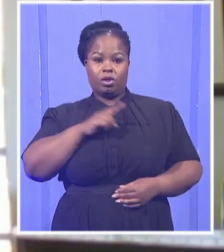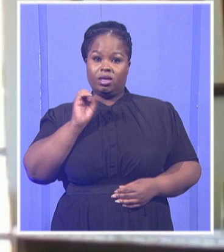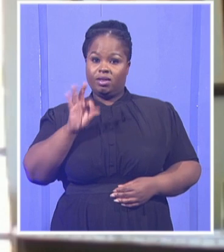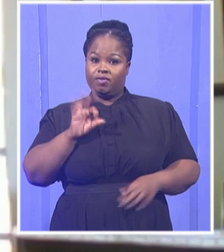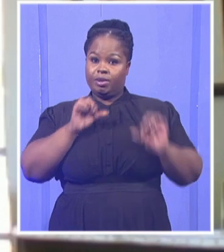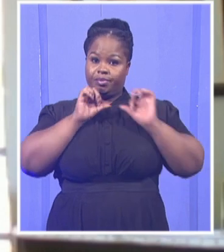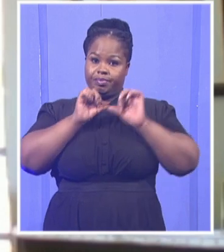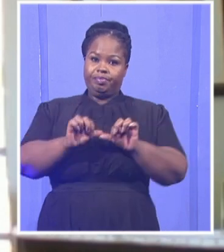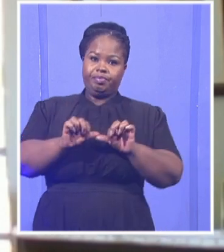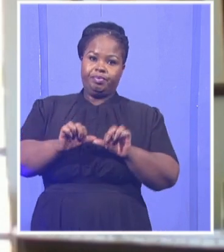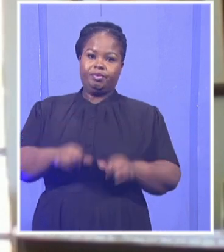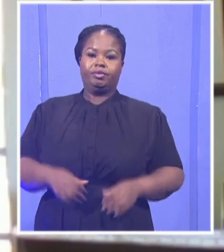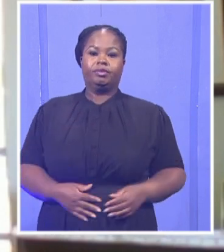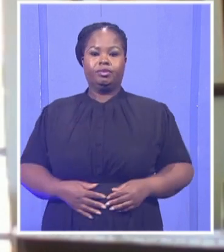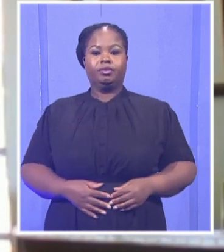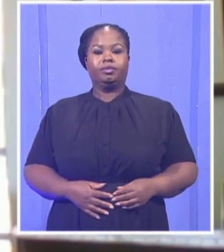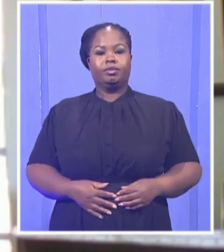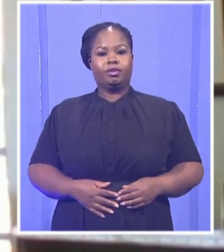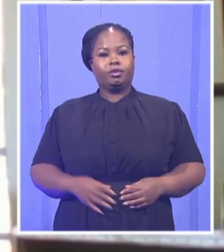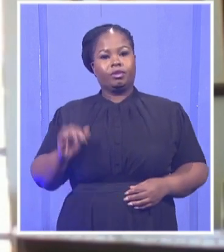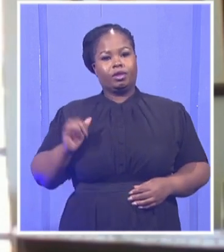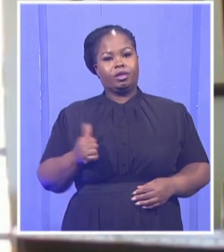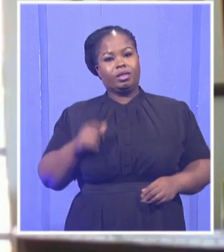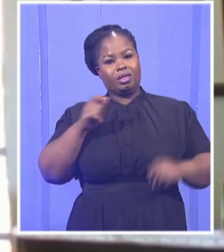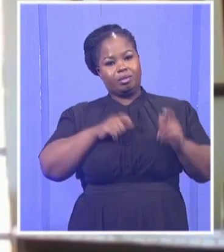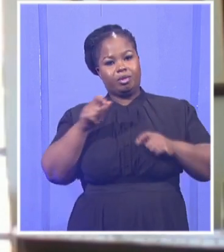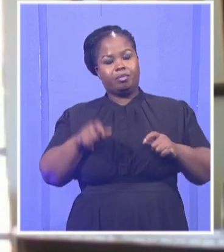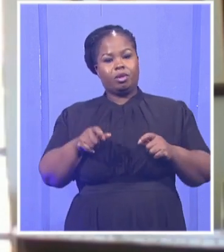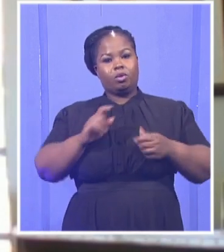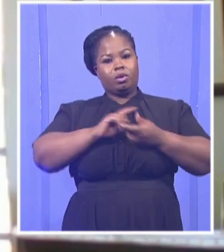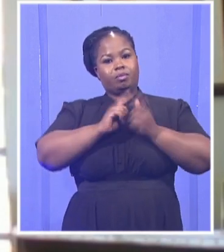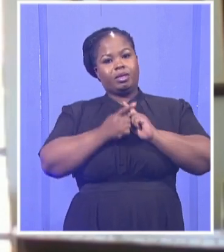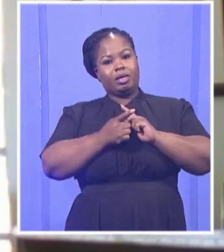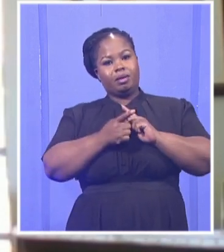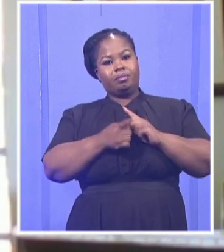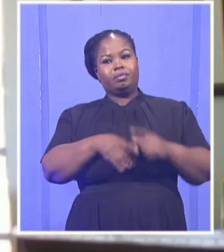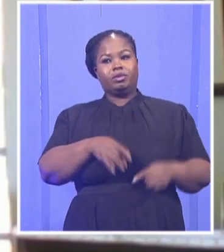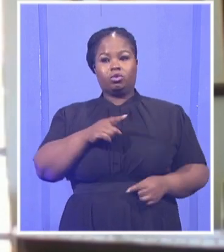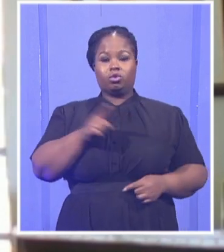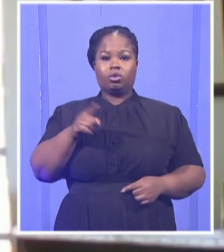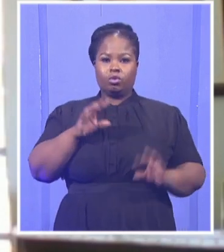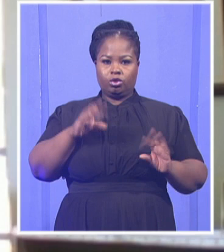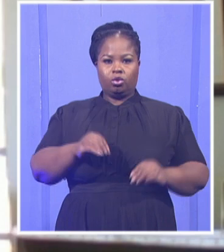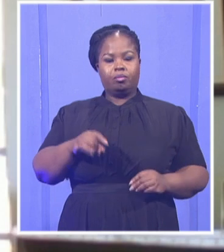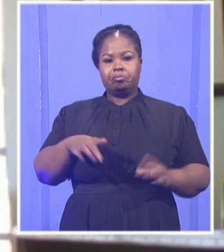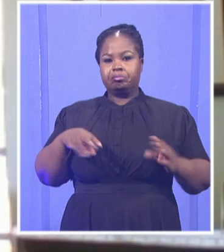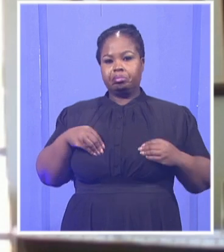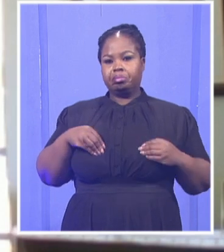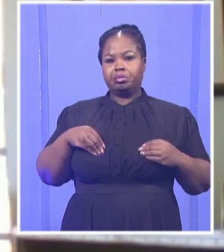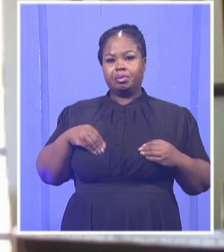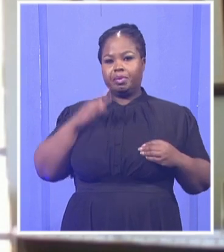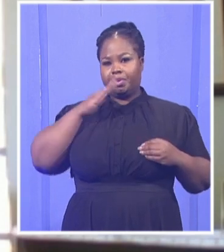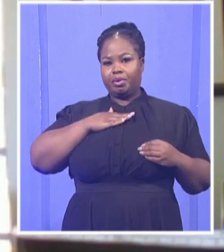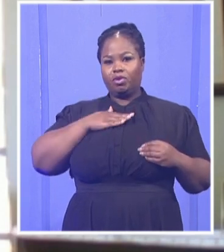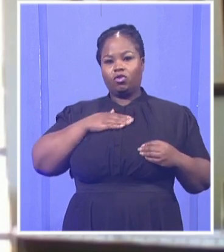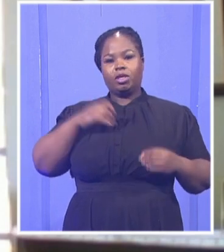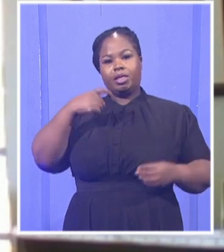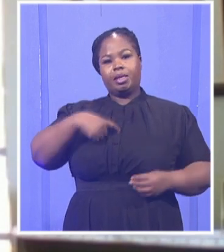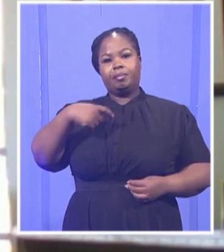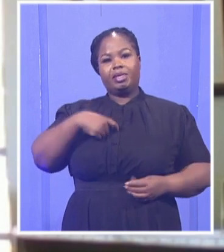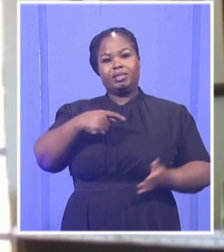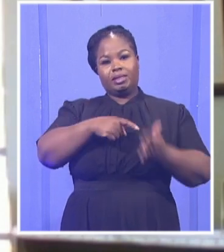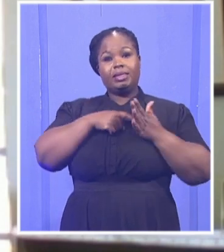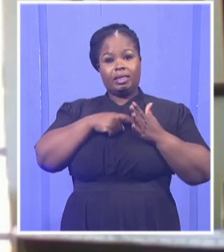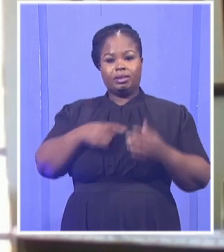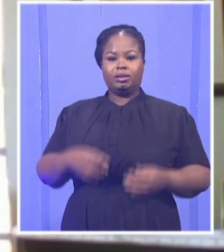on indefinitely, then people will start carrying an unacceptable level of personal debt. but